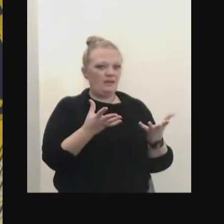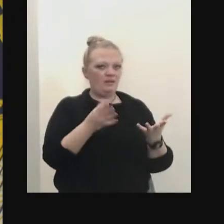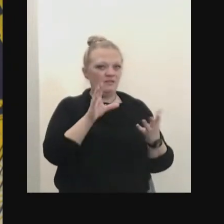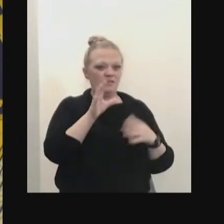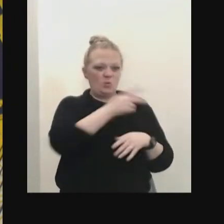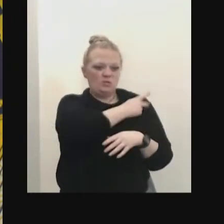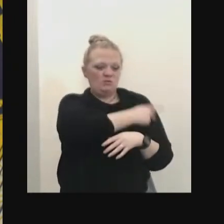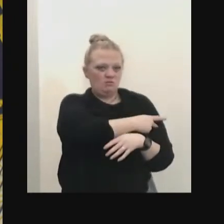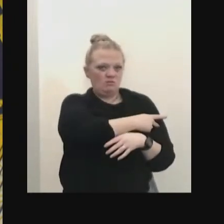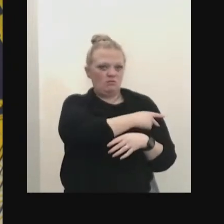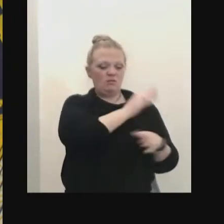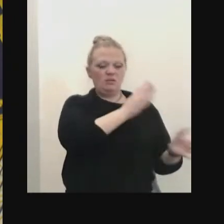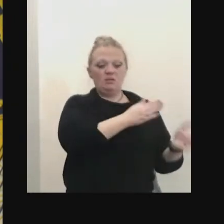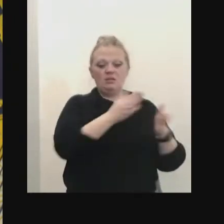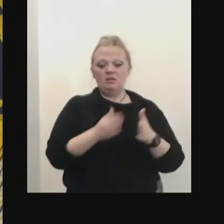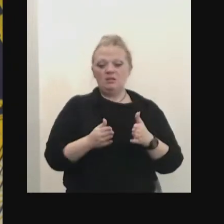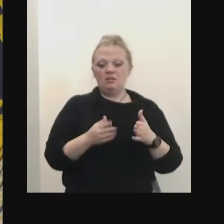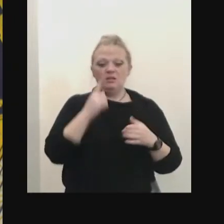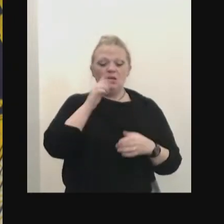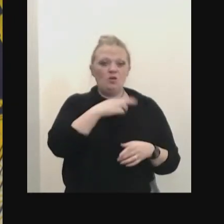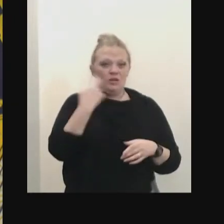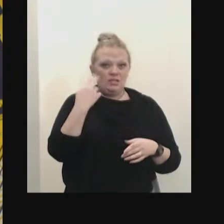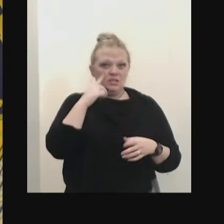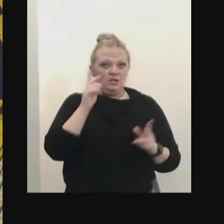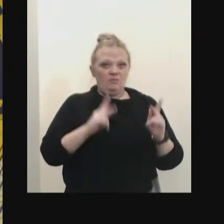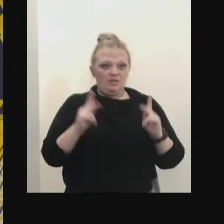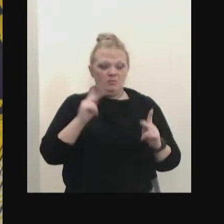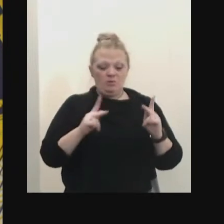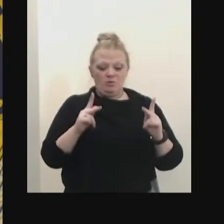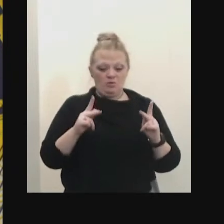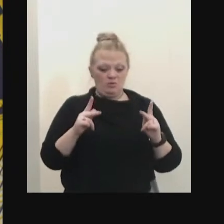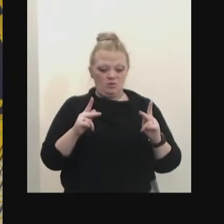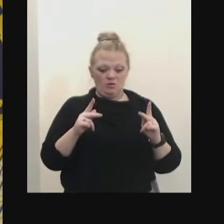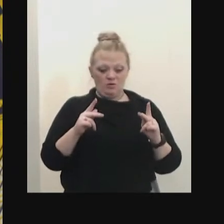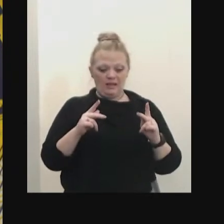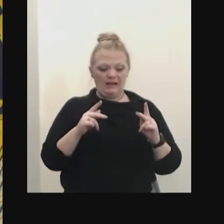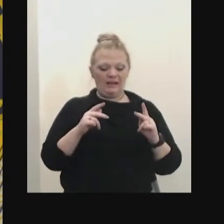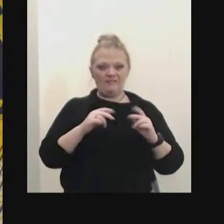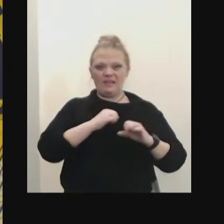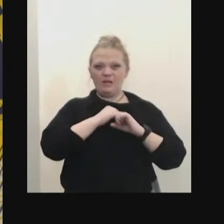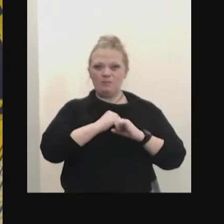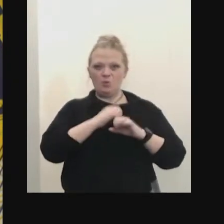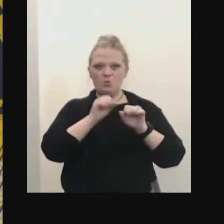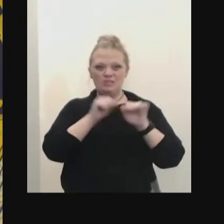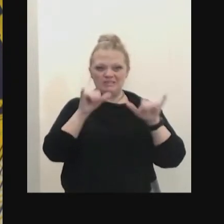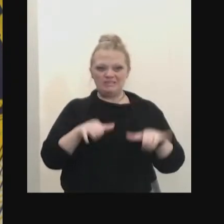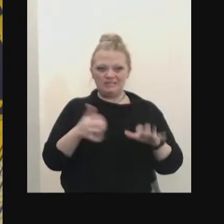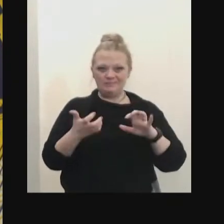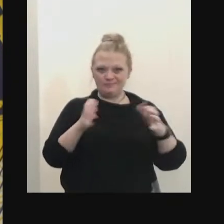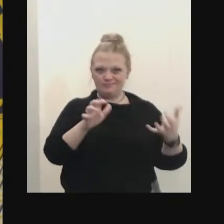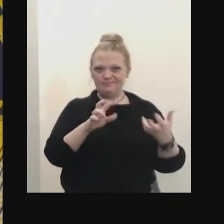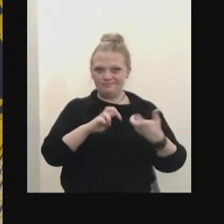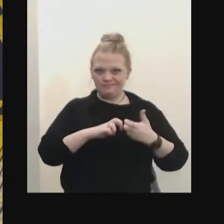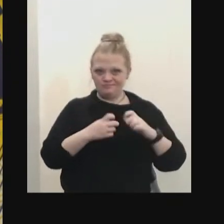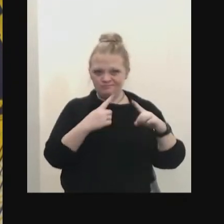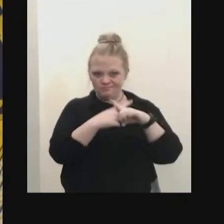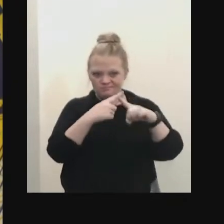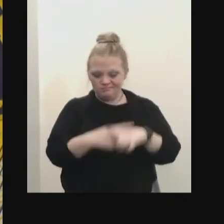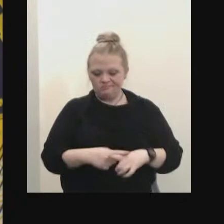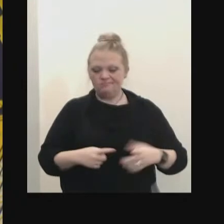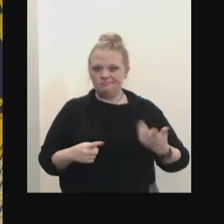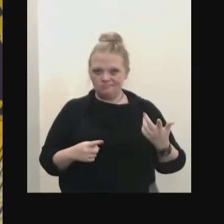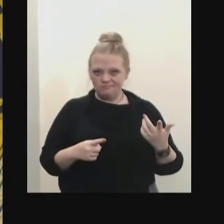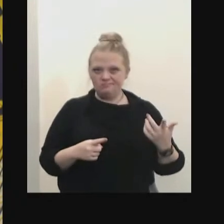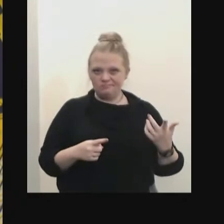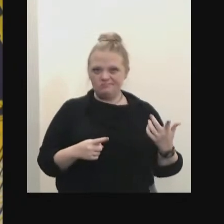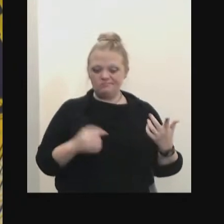in terms of the risk for people who are immunocompromised, we know that people who are immunocompromised who